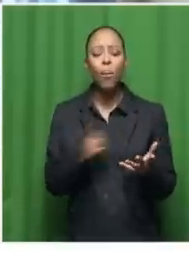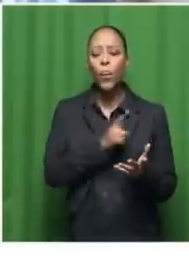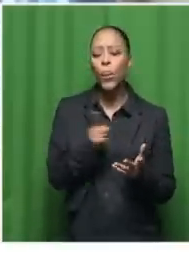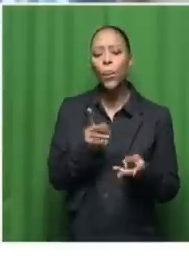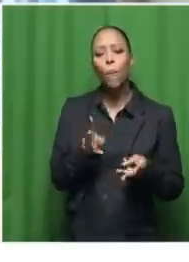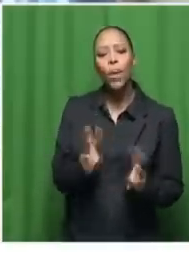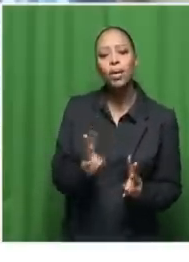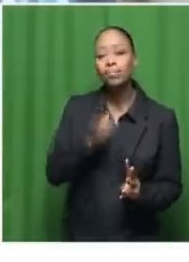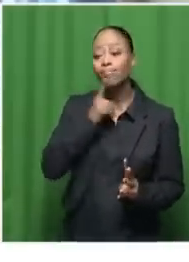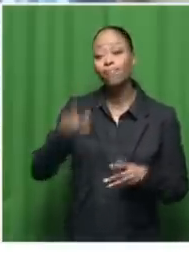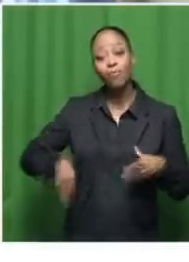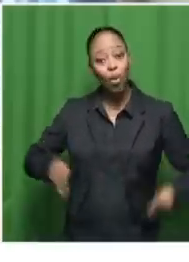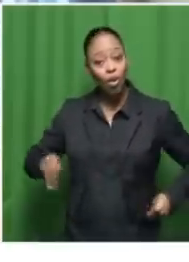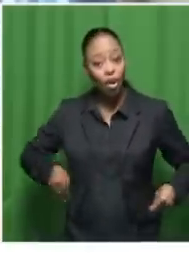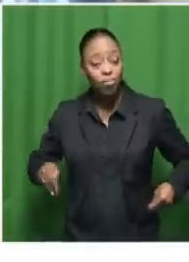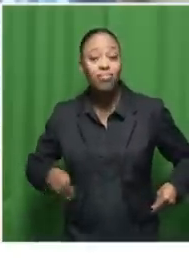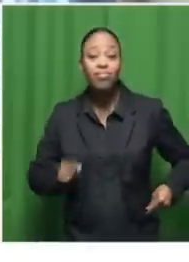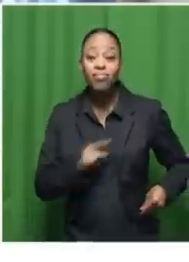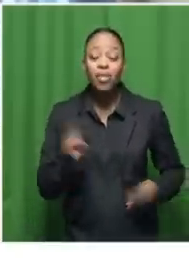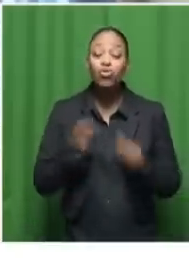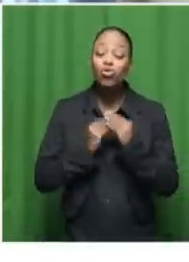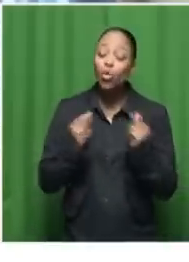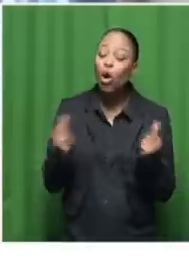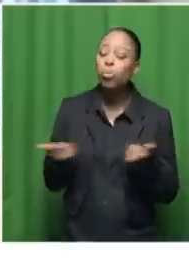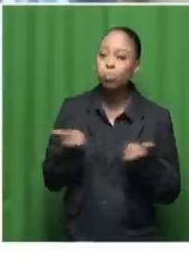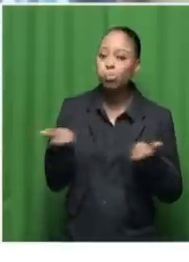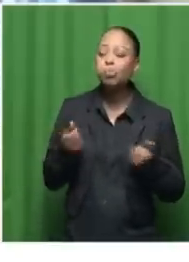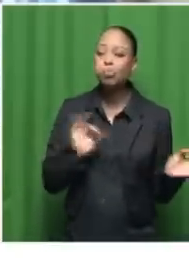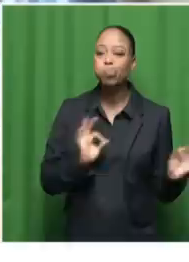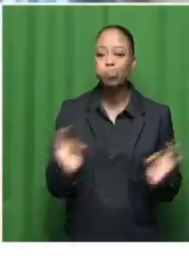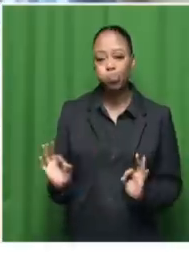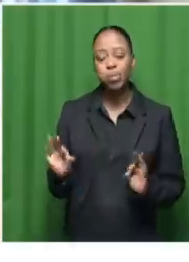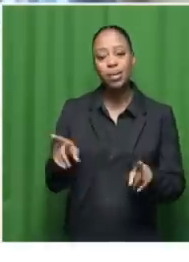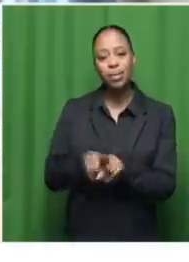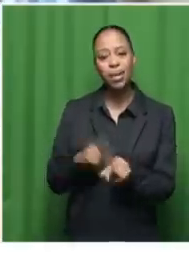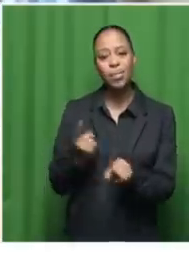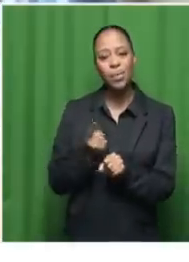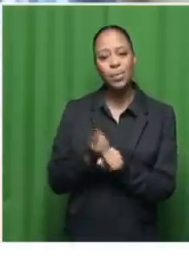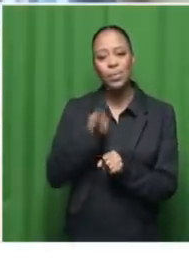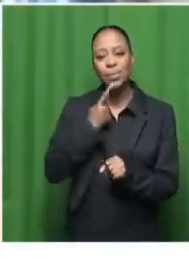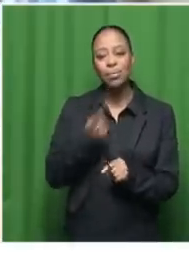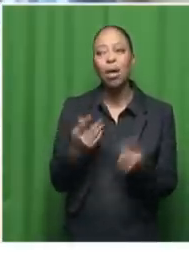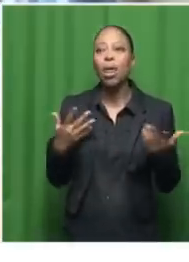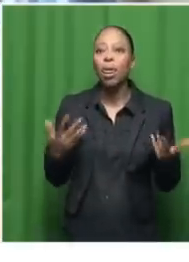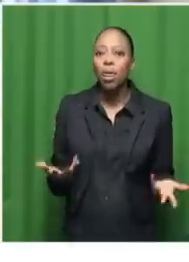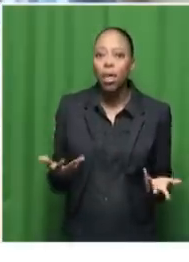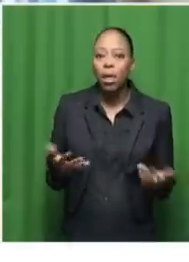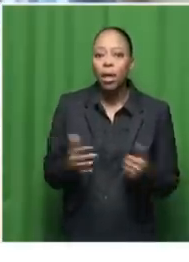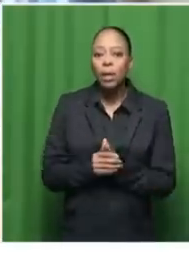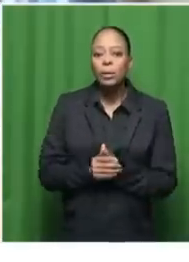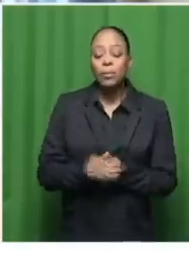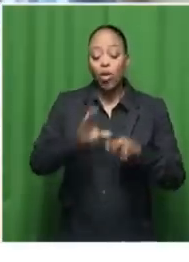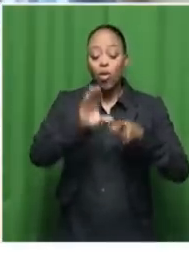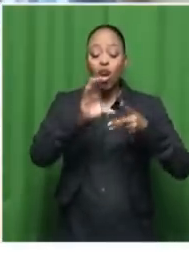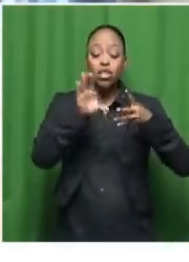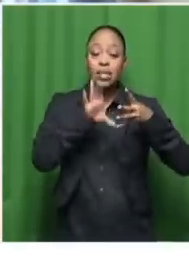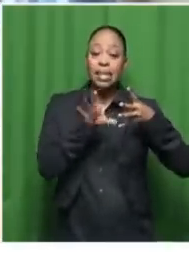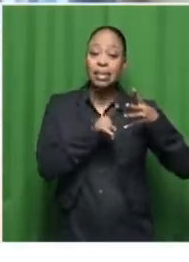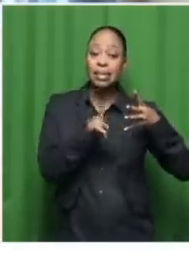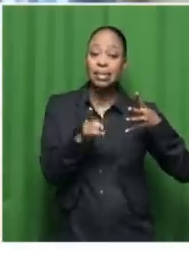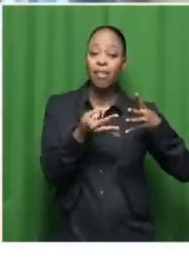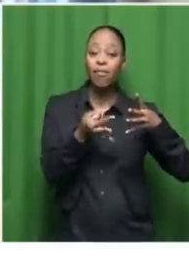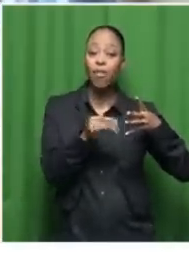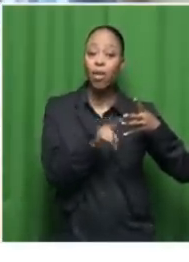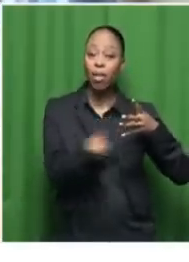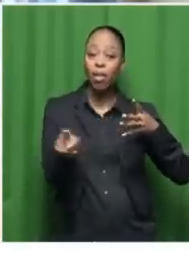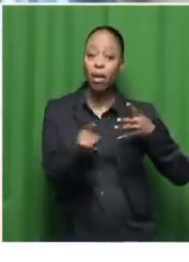that corruption is dealt with adequately. And what the criteria are called,